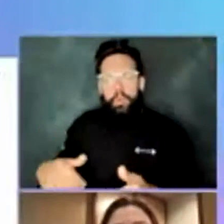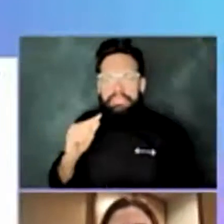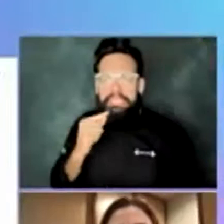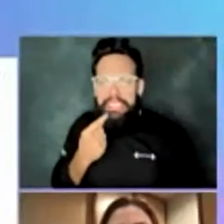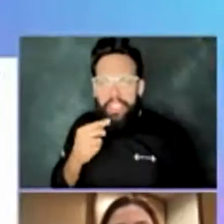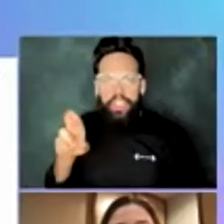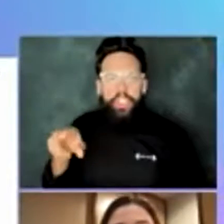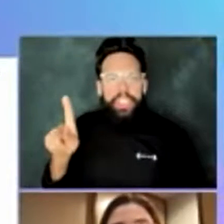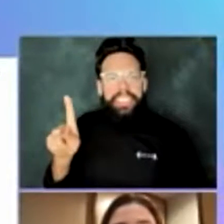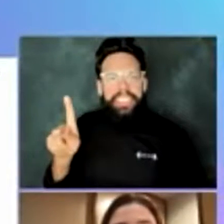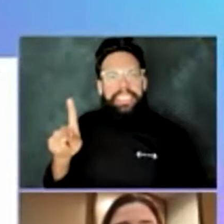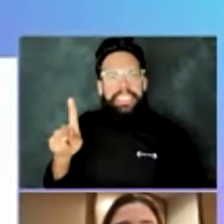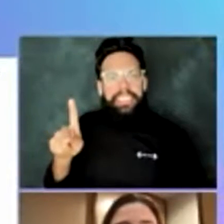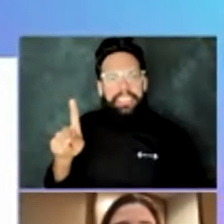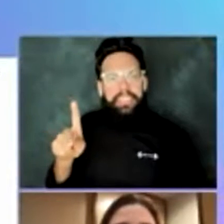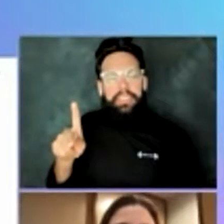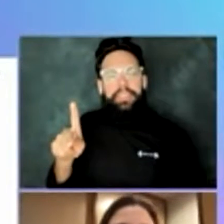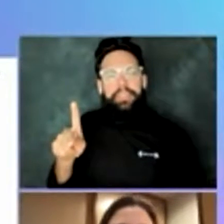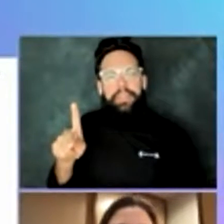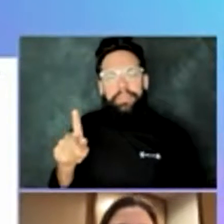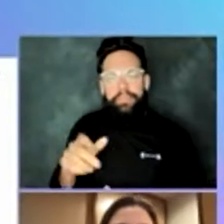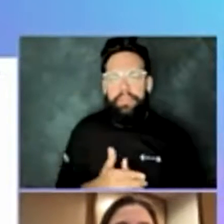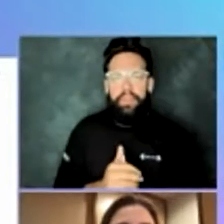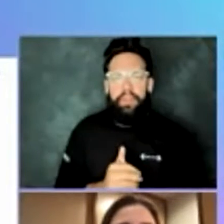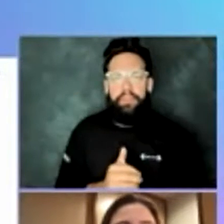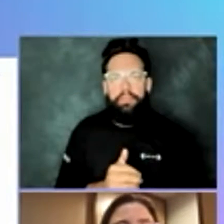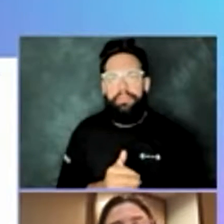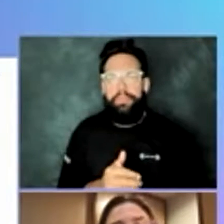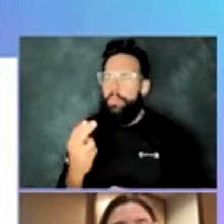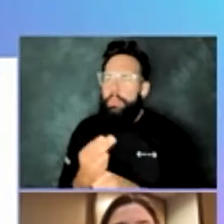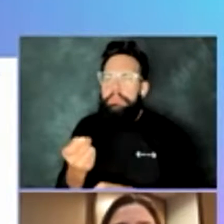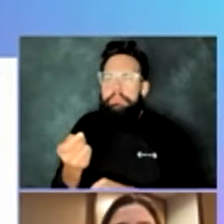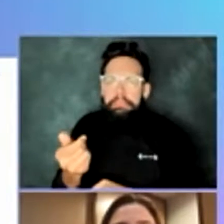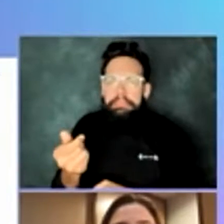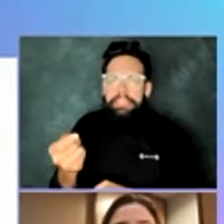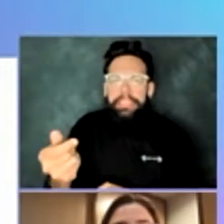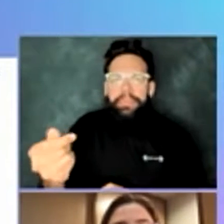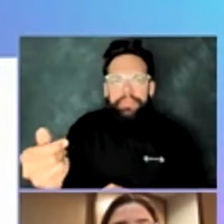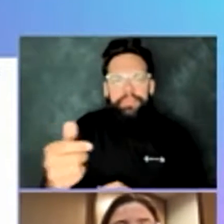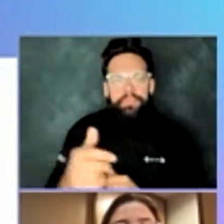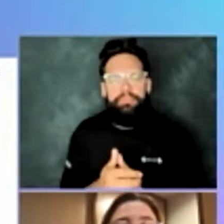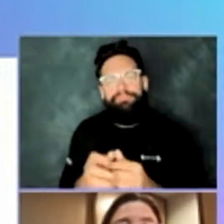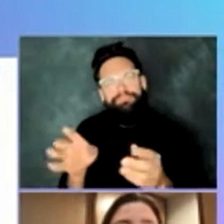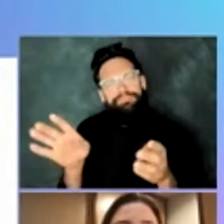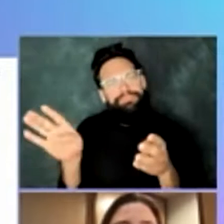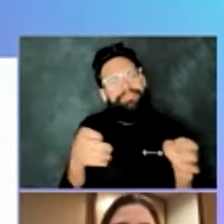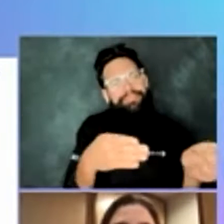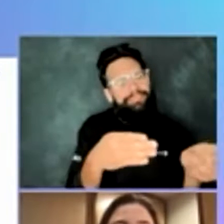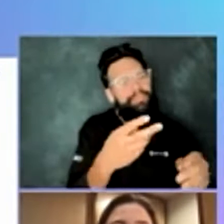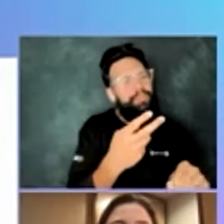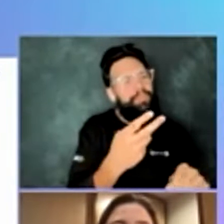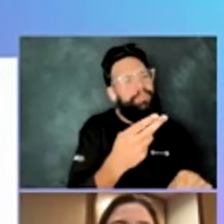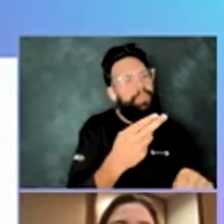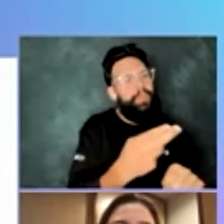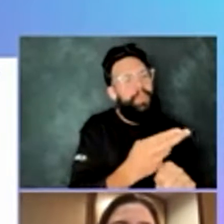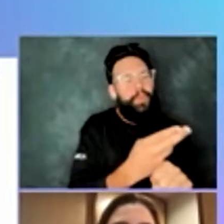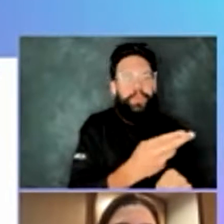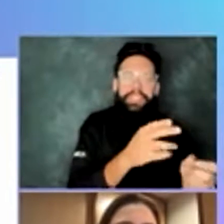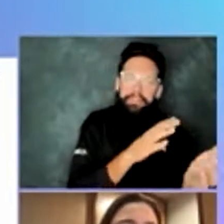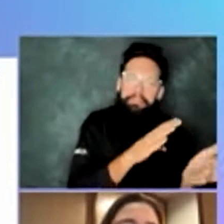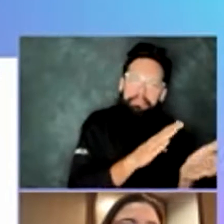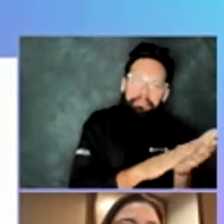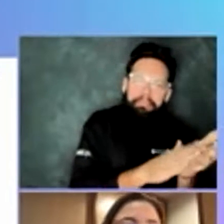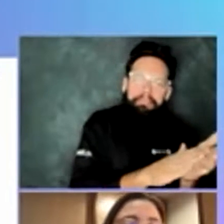it sparingly and be very considered. As a rule, default to the carrot. If you're doing enough top-down